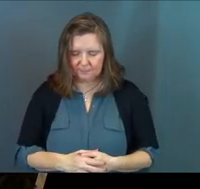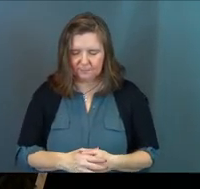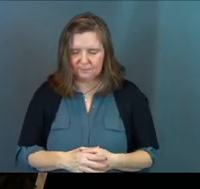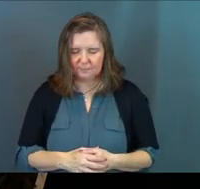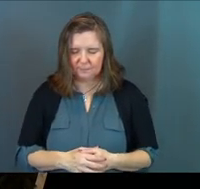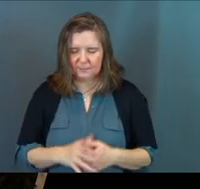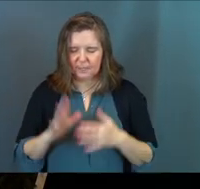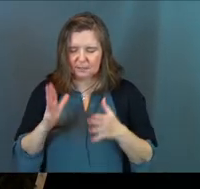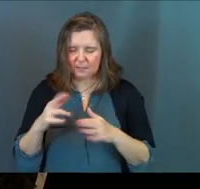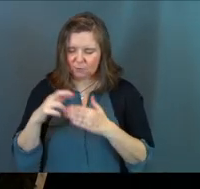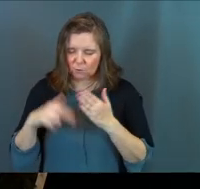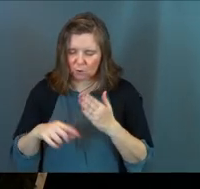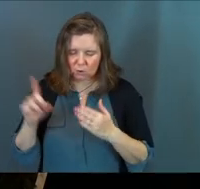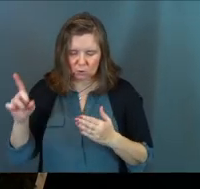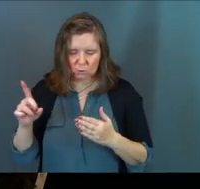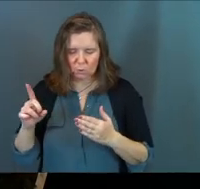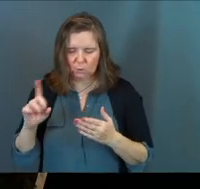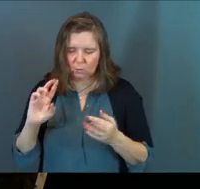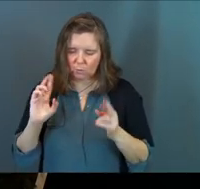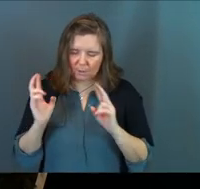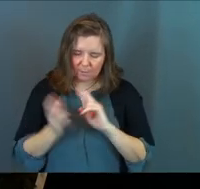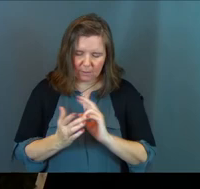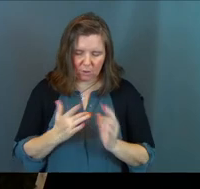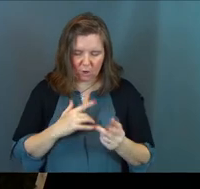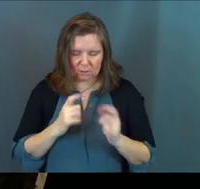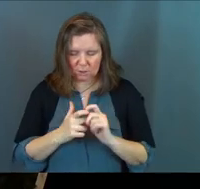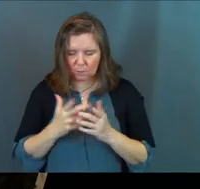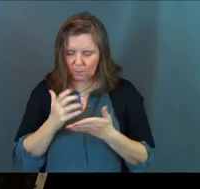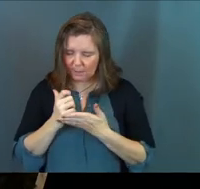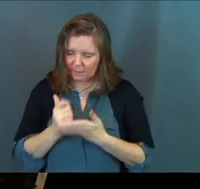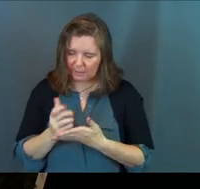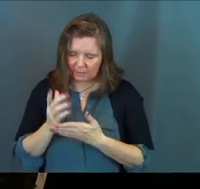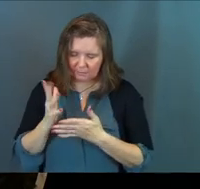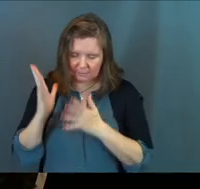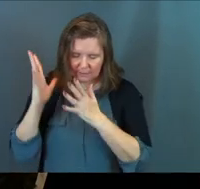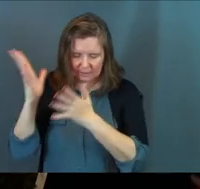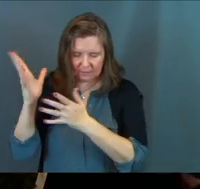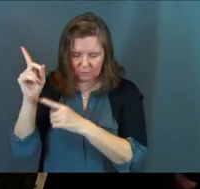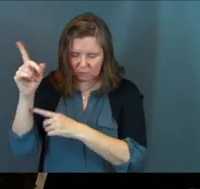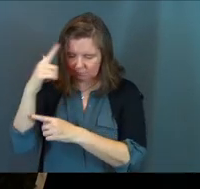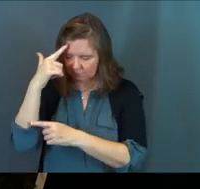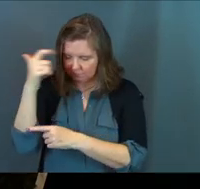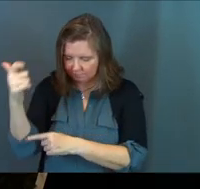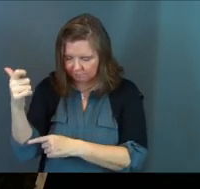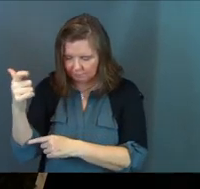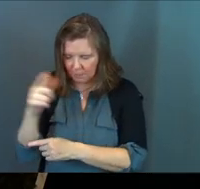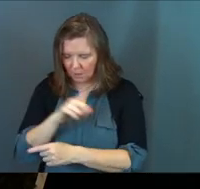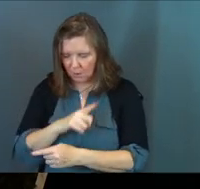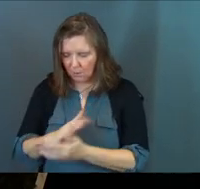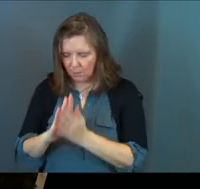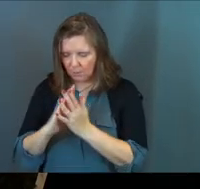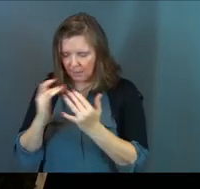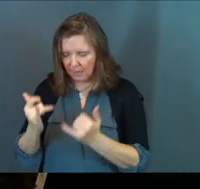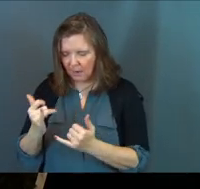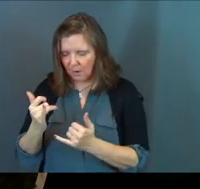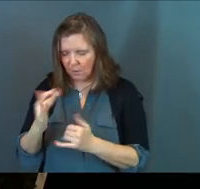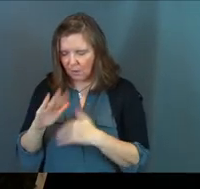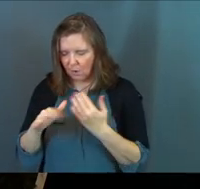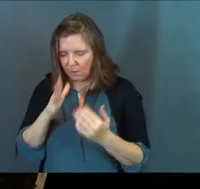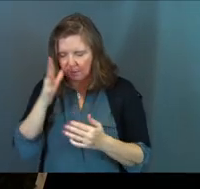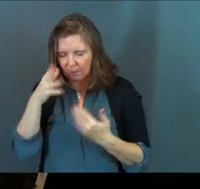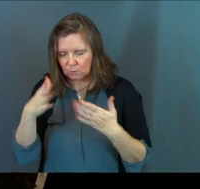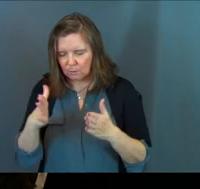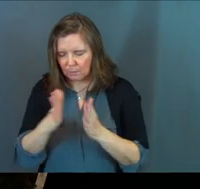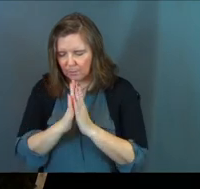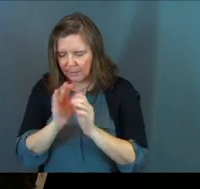to leave the results to you, the repentance, the heart change. God, we leave it to you right now. And Lord, we pray right now, God, all the parents